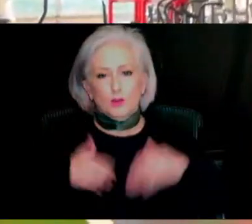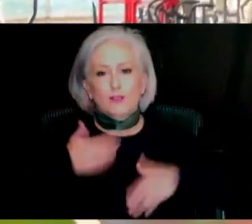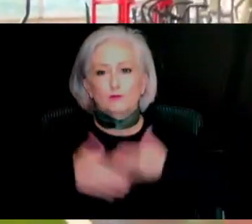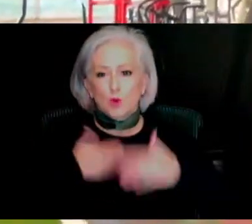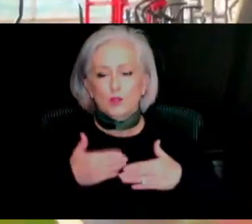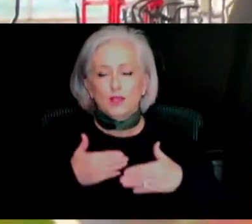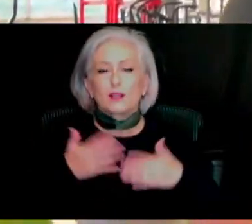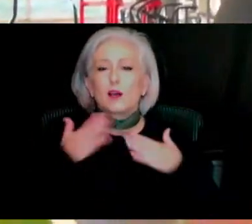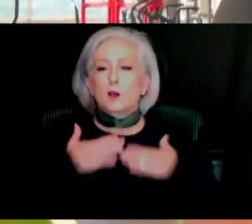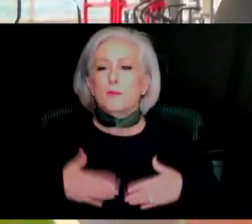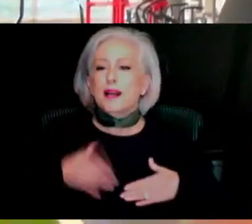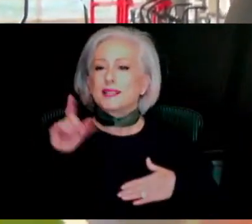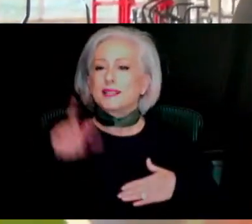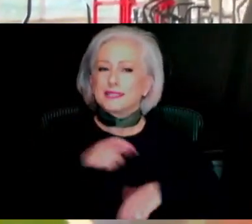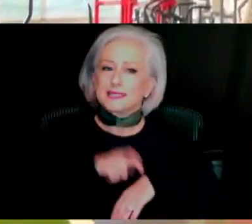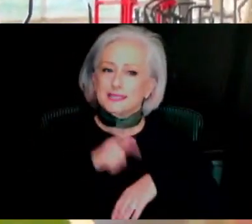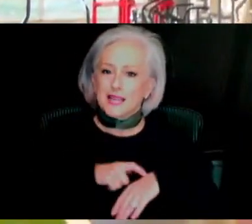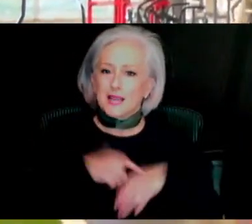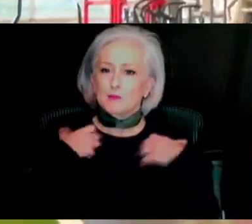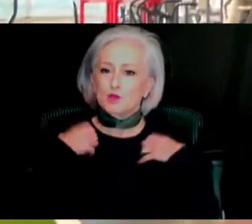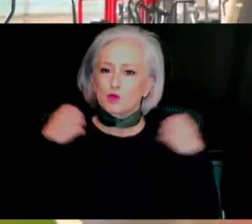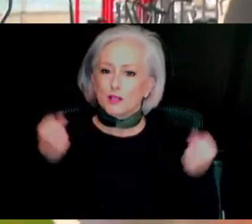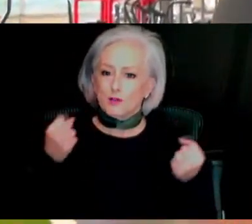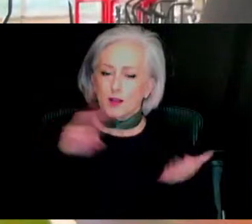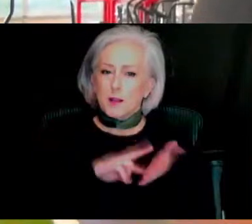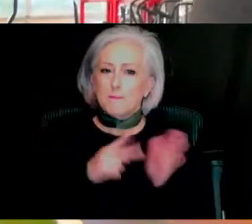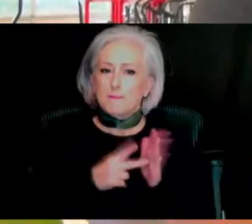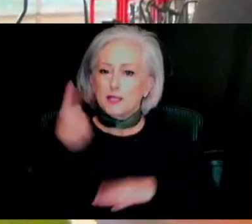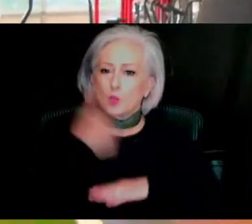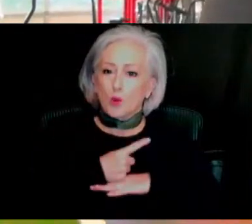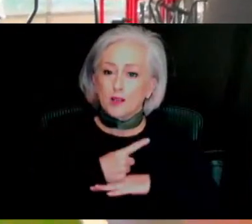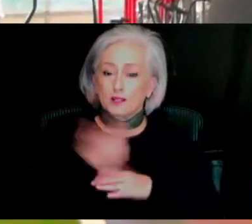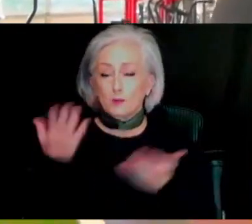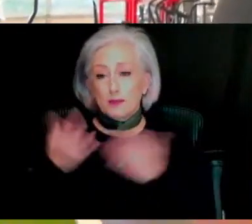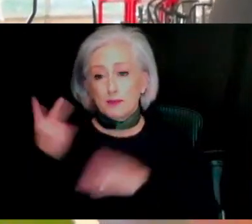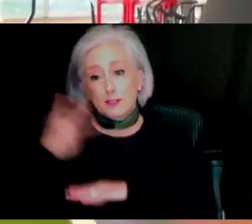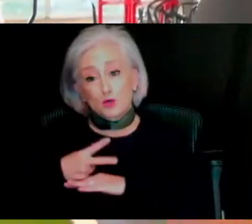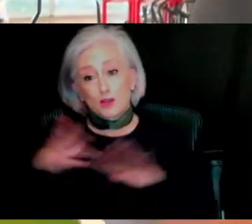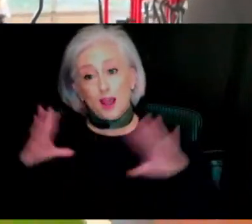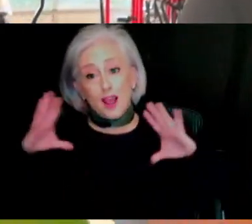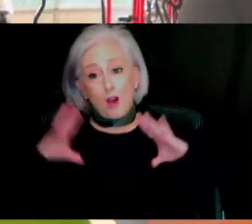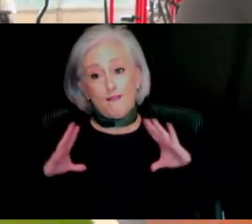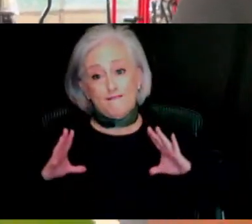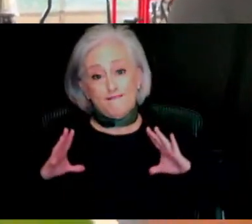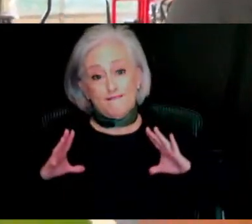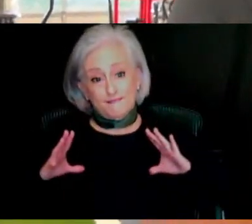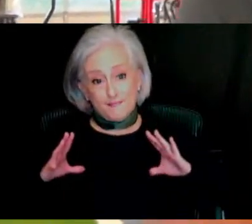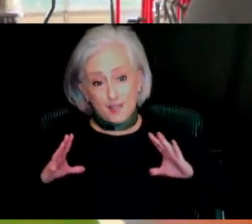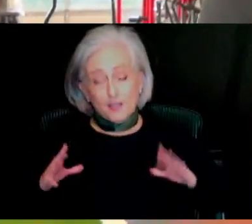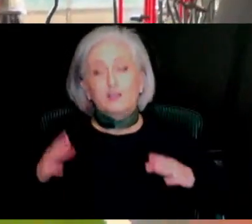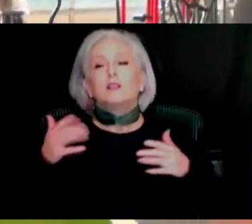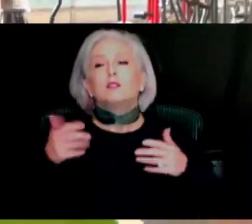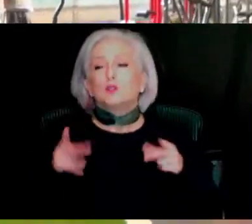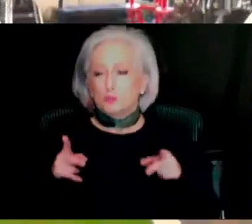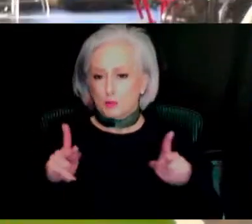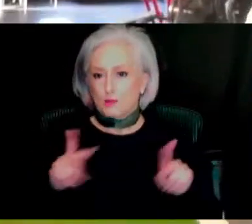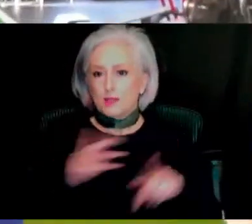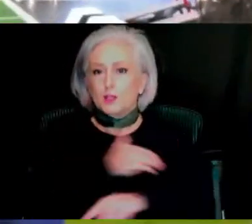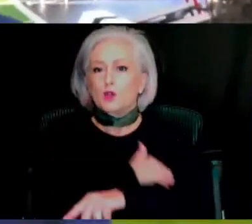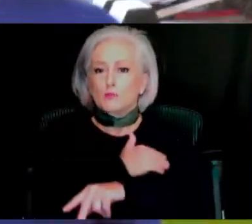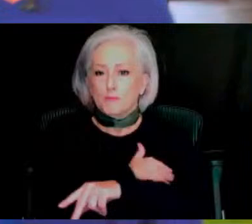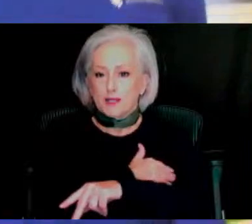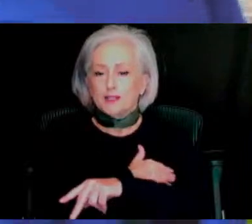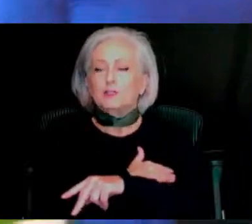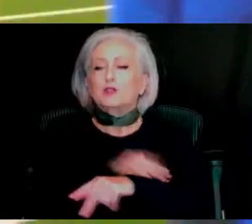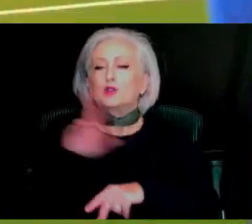I still recommend taking at least 1 day, preferably 2 days off, to recover and allow your muscles to rebuild. Kelsey,